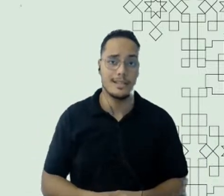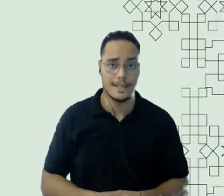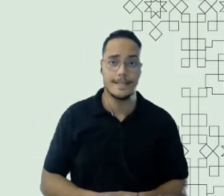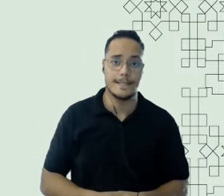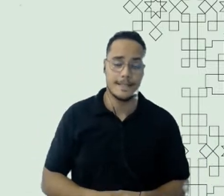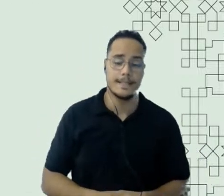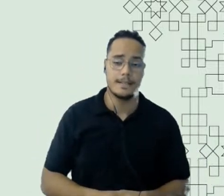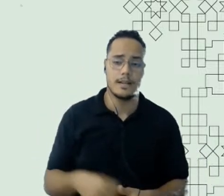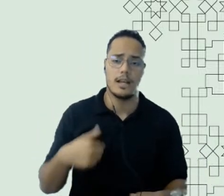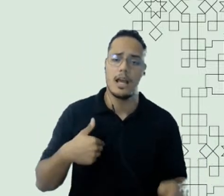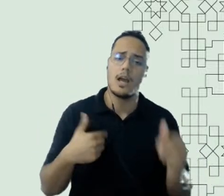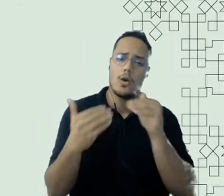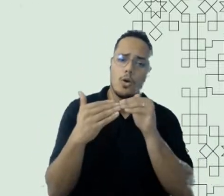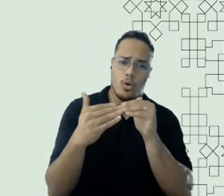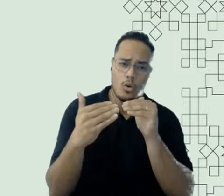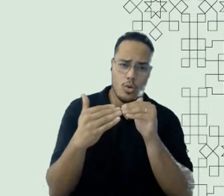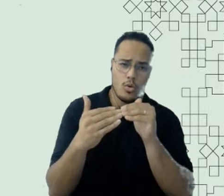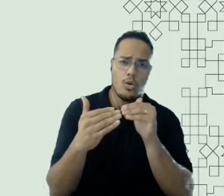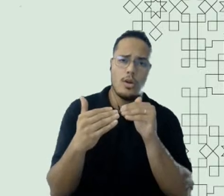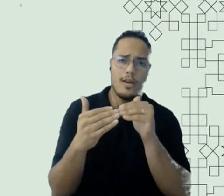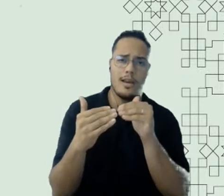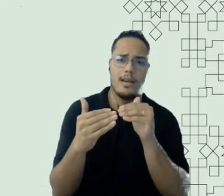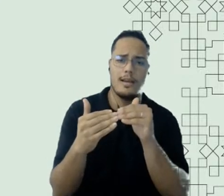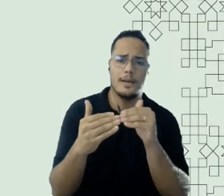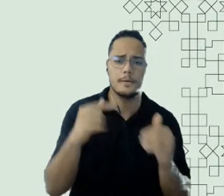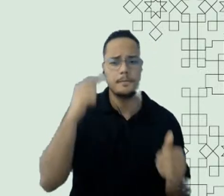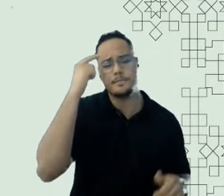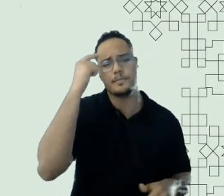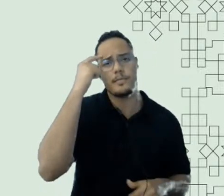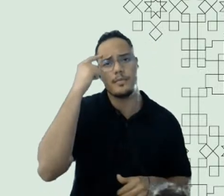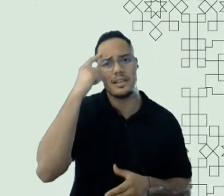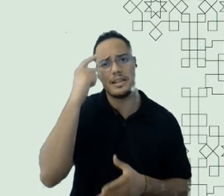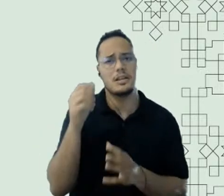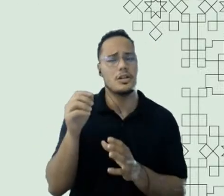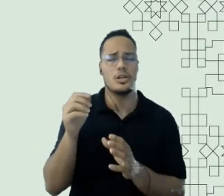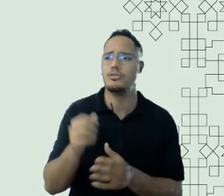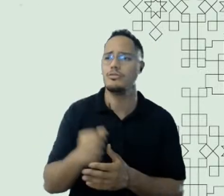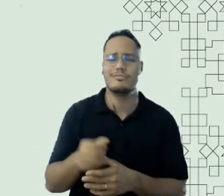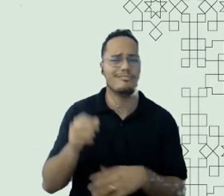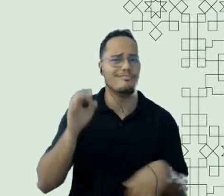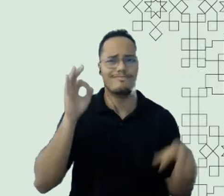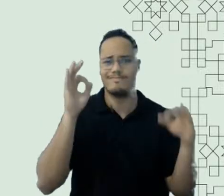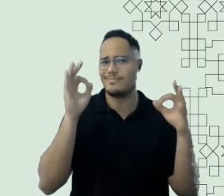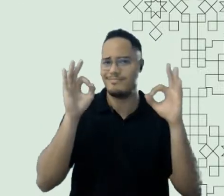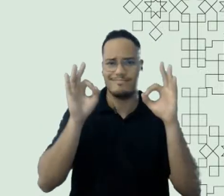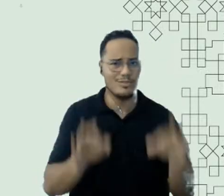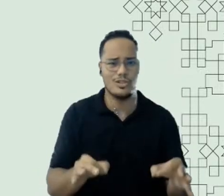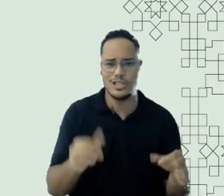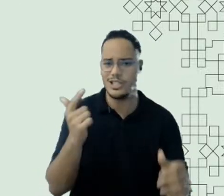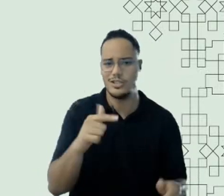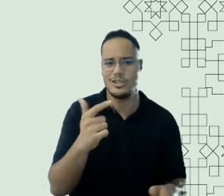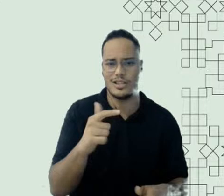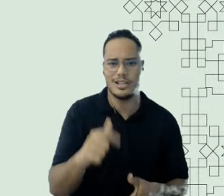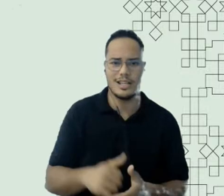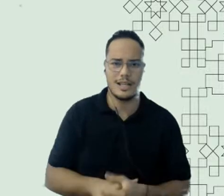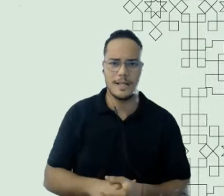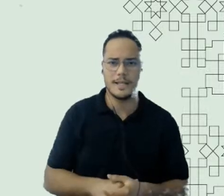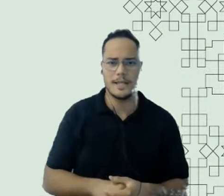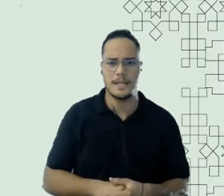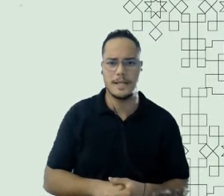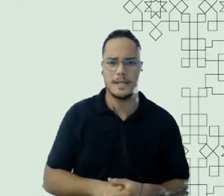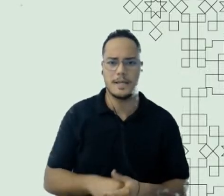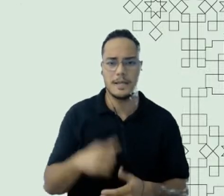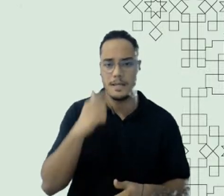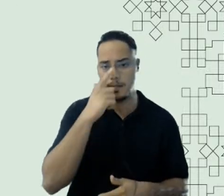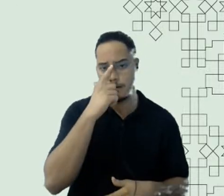is unfair and this is completely impossible to achieve. But pragmatically, I think that Google,